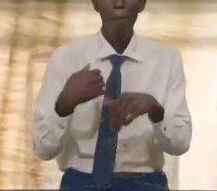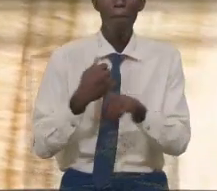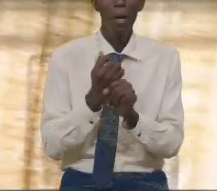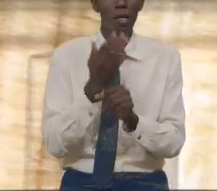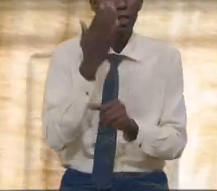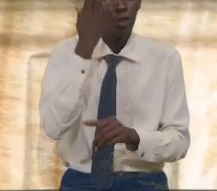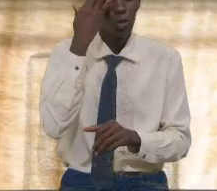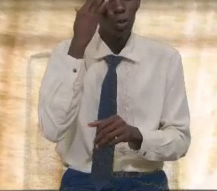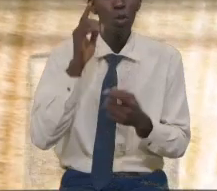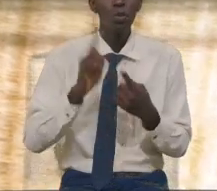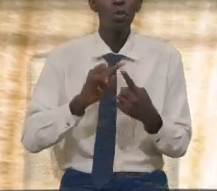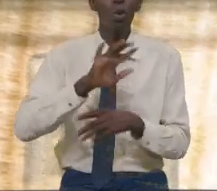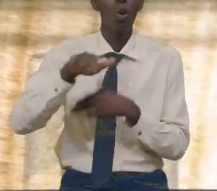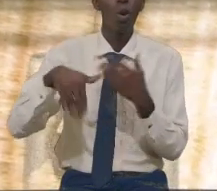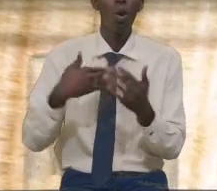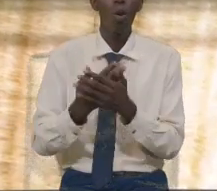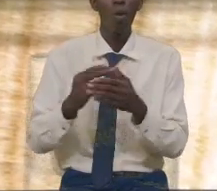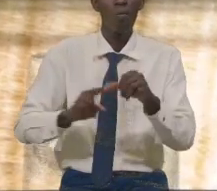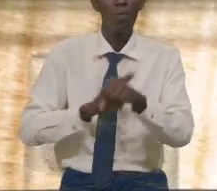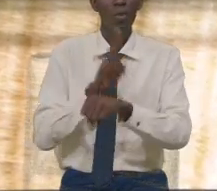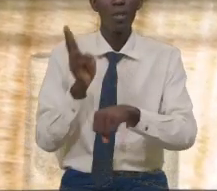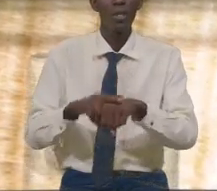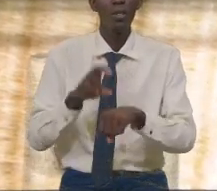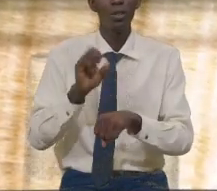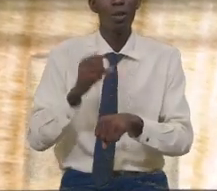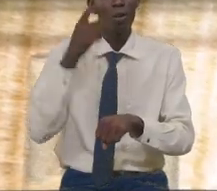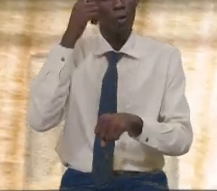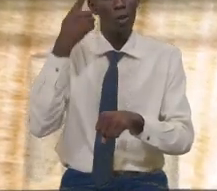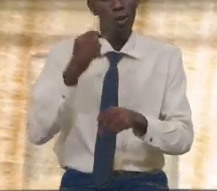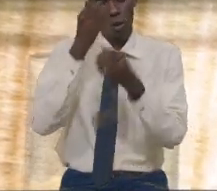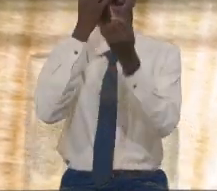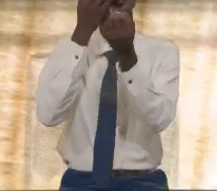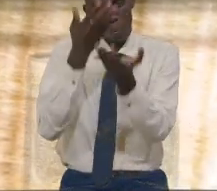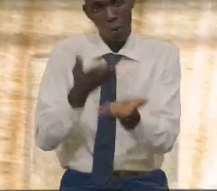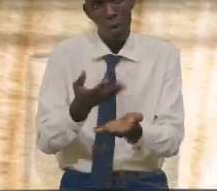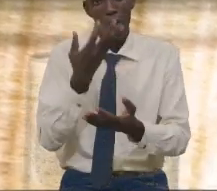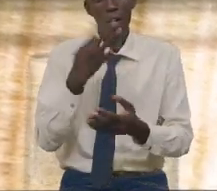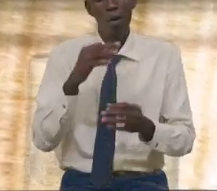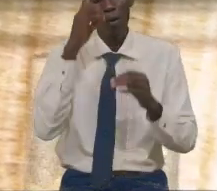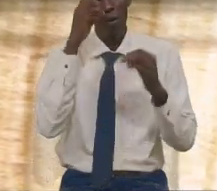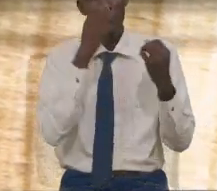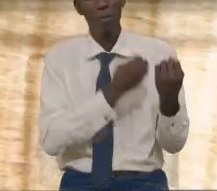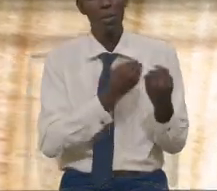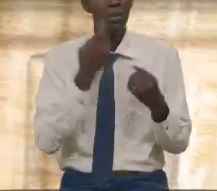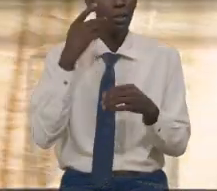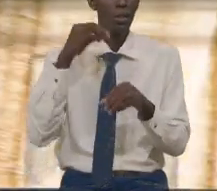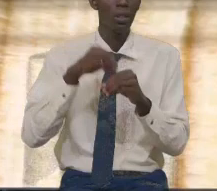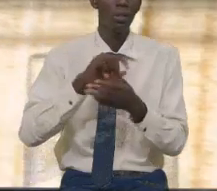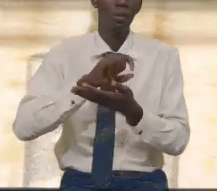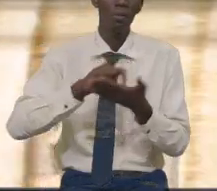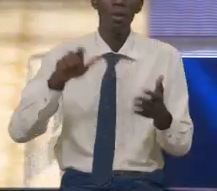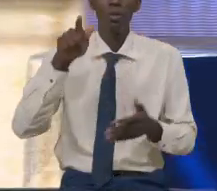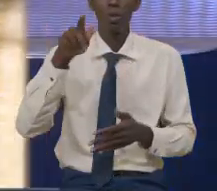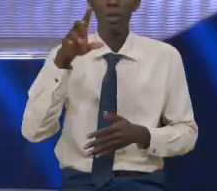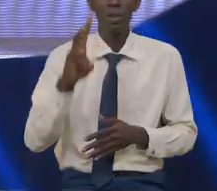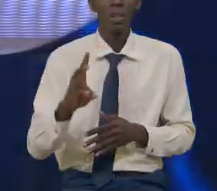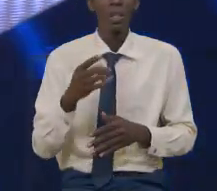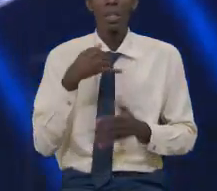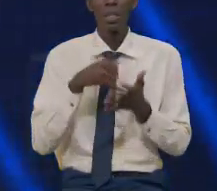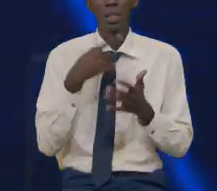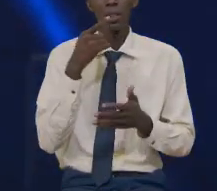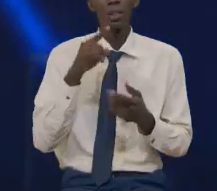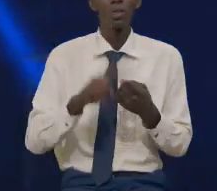made known unto all nations for the obedience of faith. In verse 27, verse 27 says,